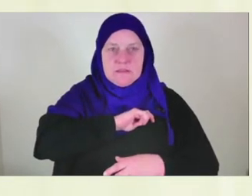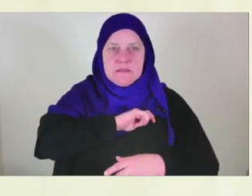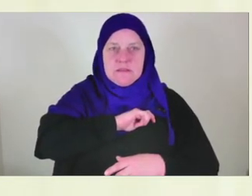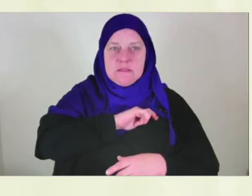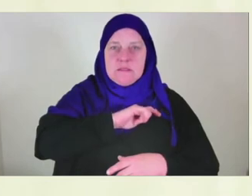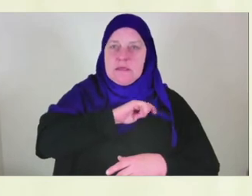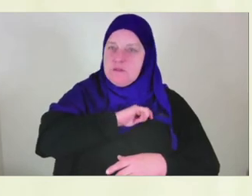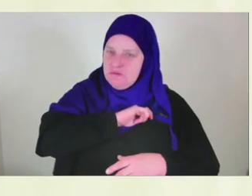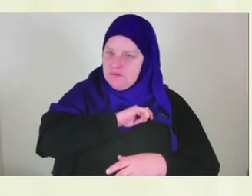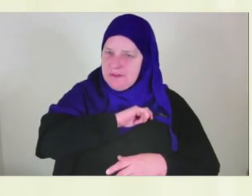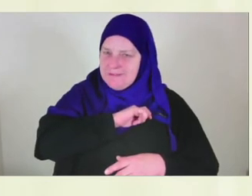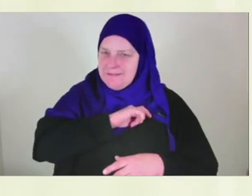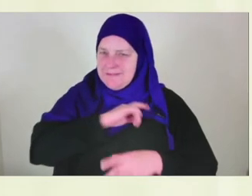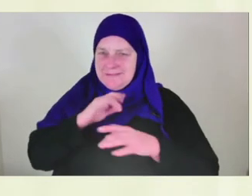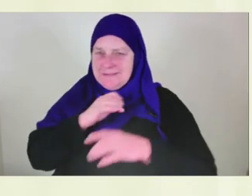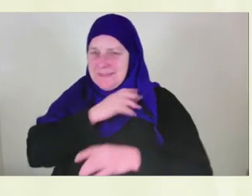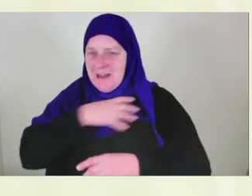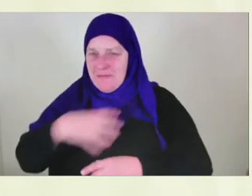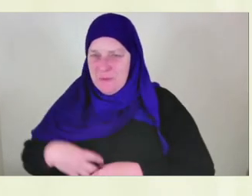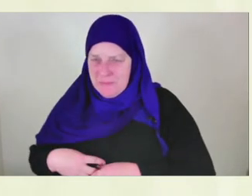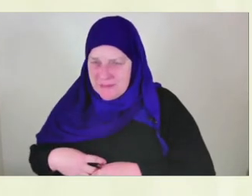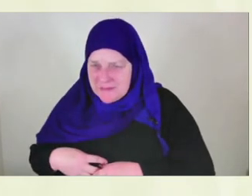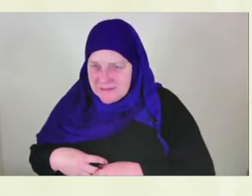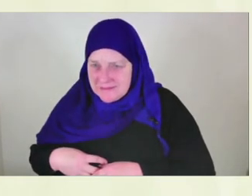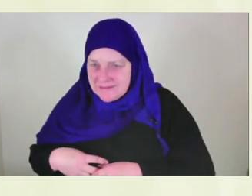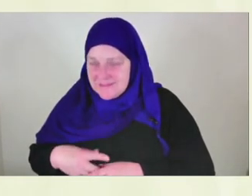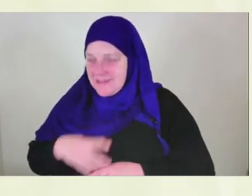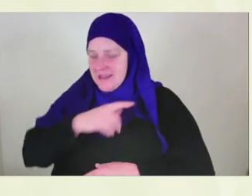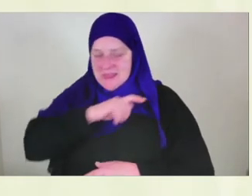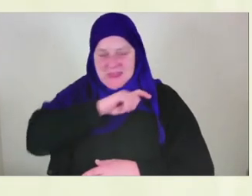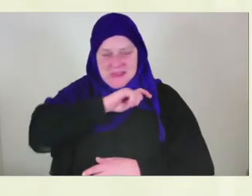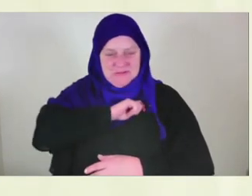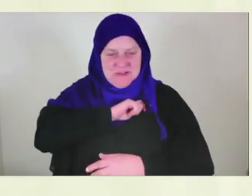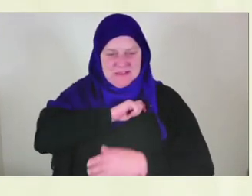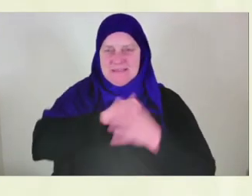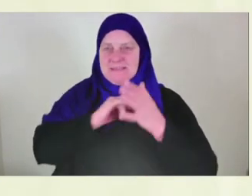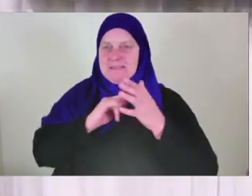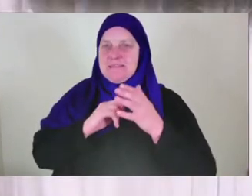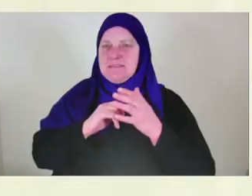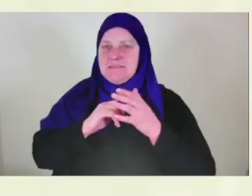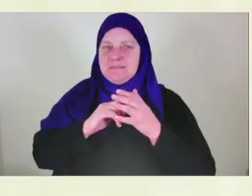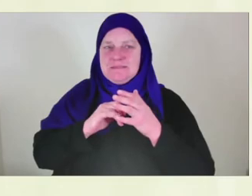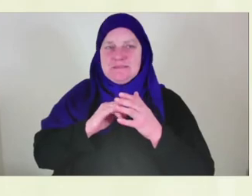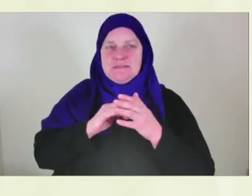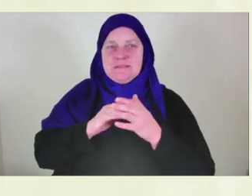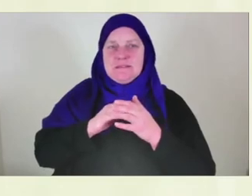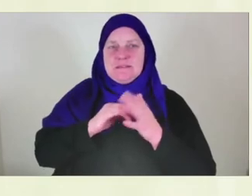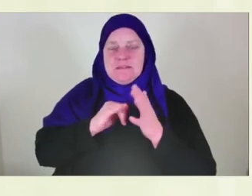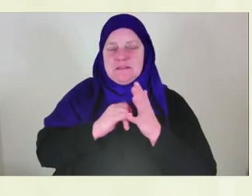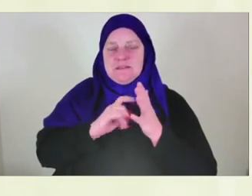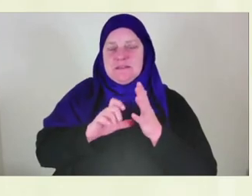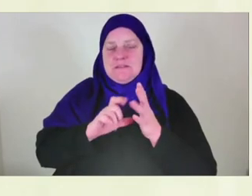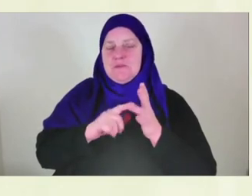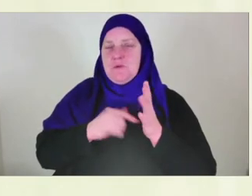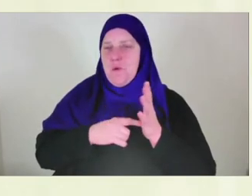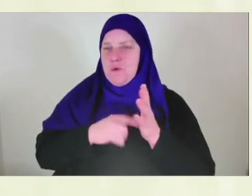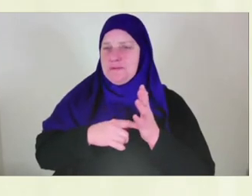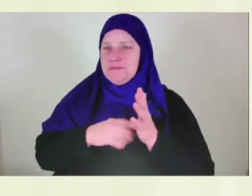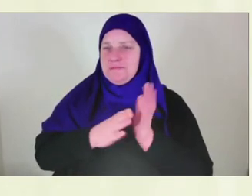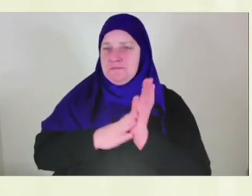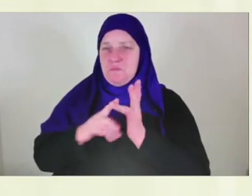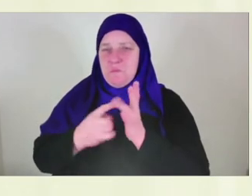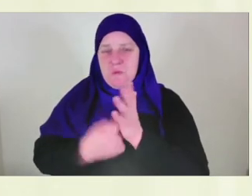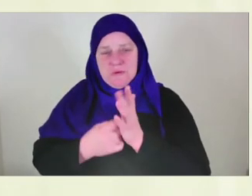Sistani for some reason. This is how the people are. You know, this is a problem. When it comes to our